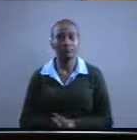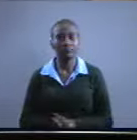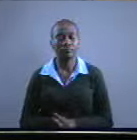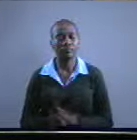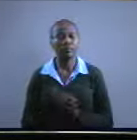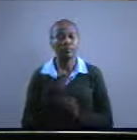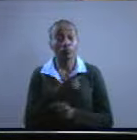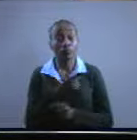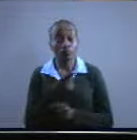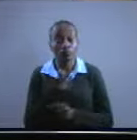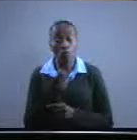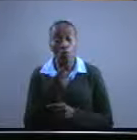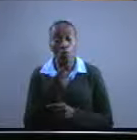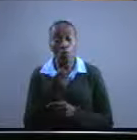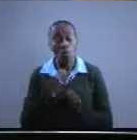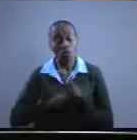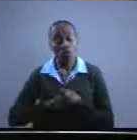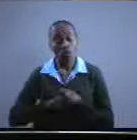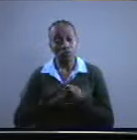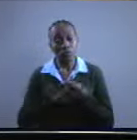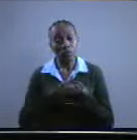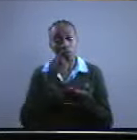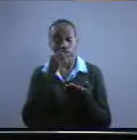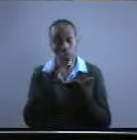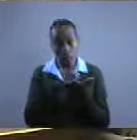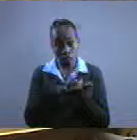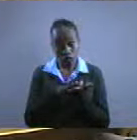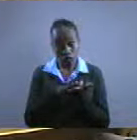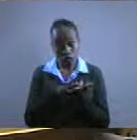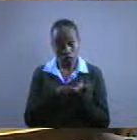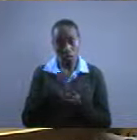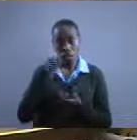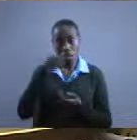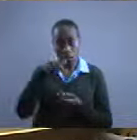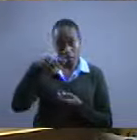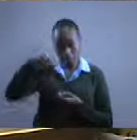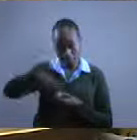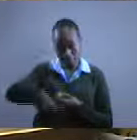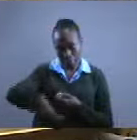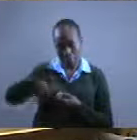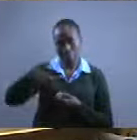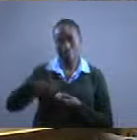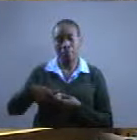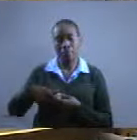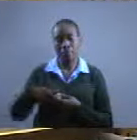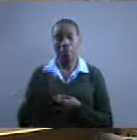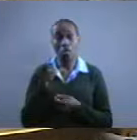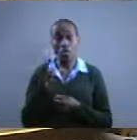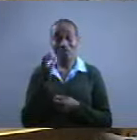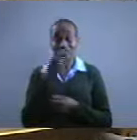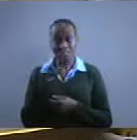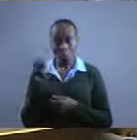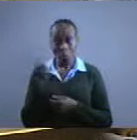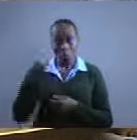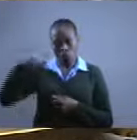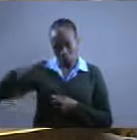Those in favor of the motion should press the yes button. Those against should press the no